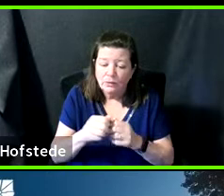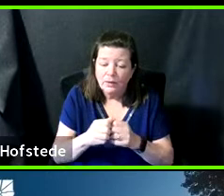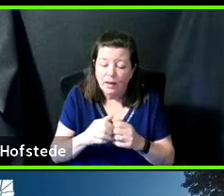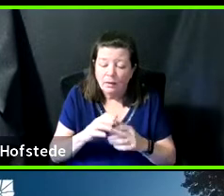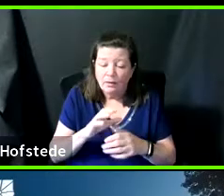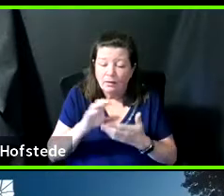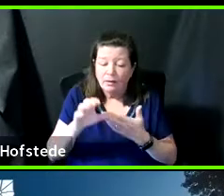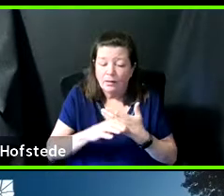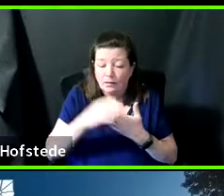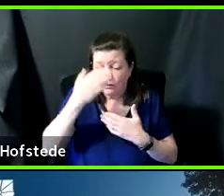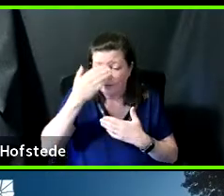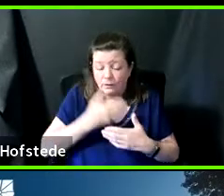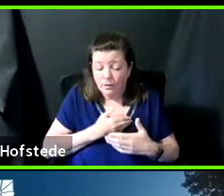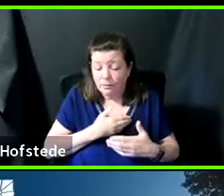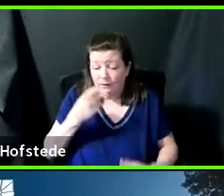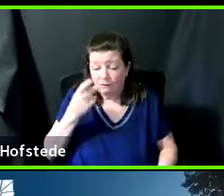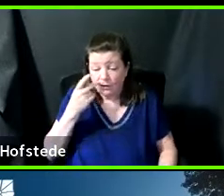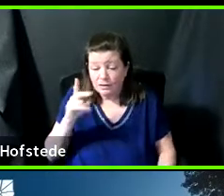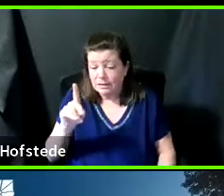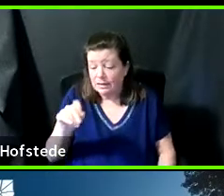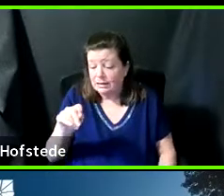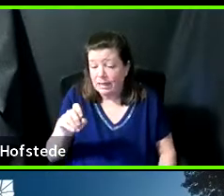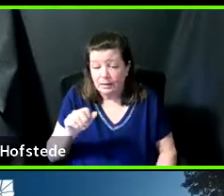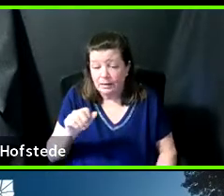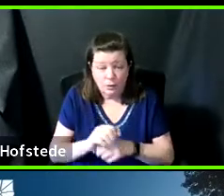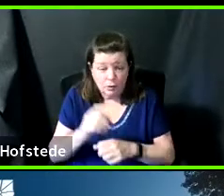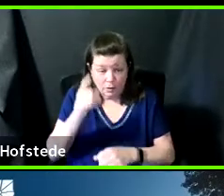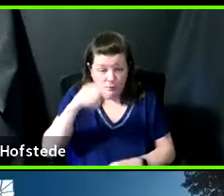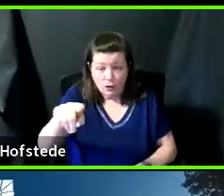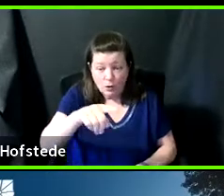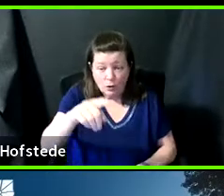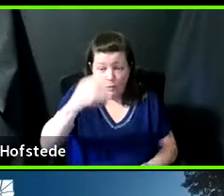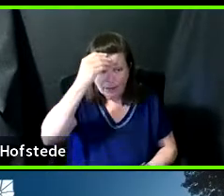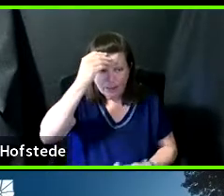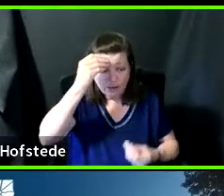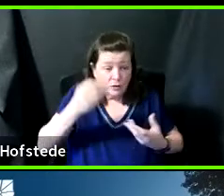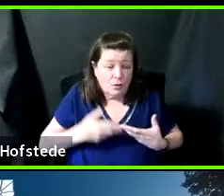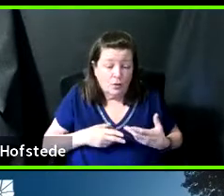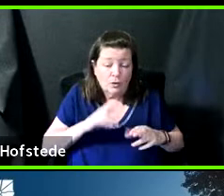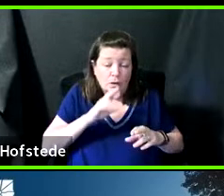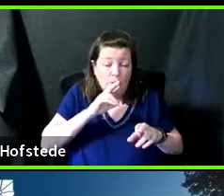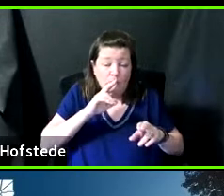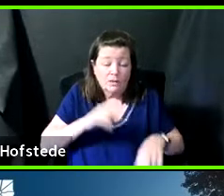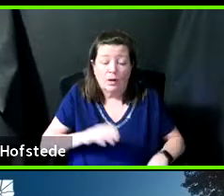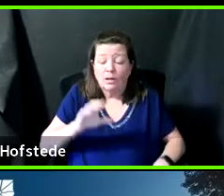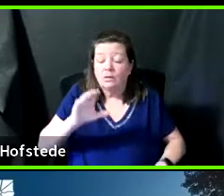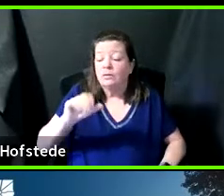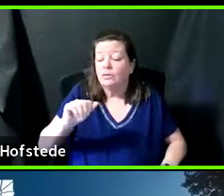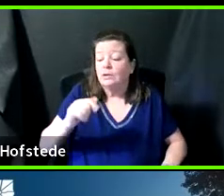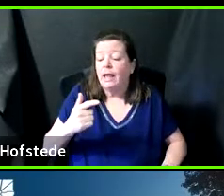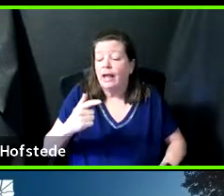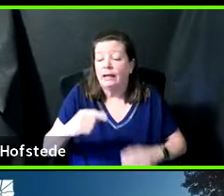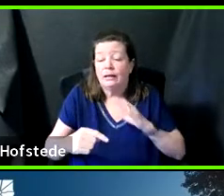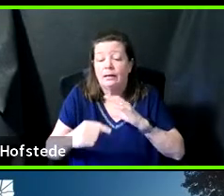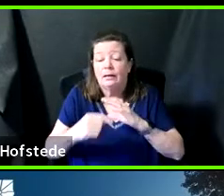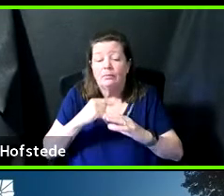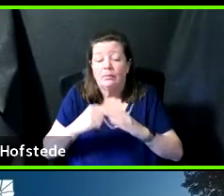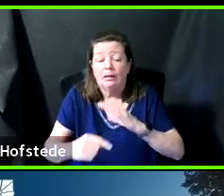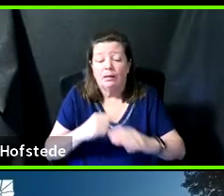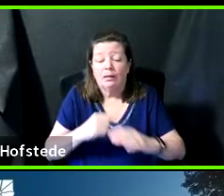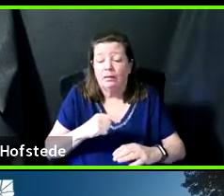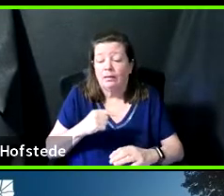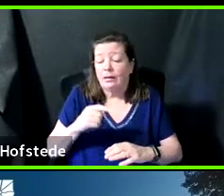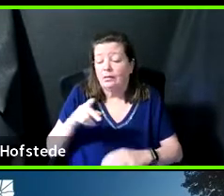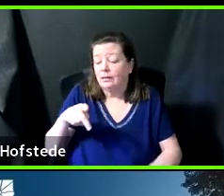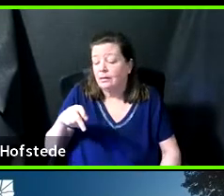do see a date that works for you, just let us know. You can respond to the CAG admin email, which is ran by Paris,